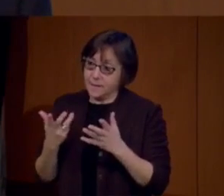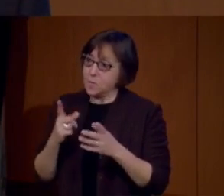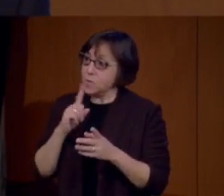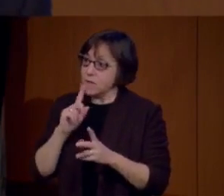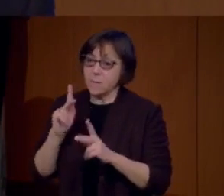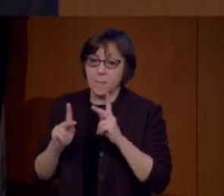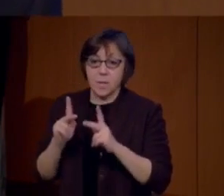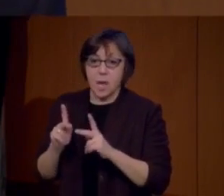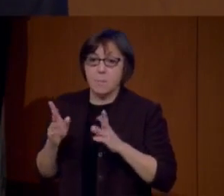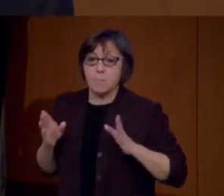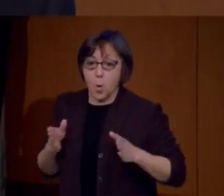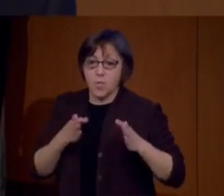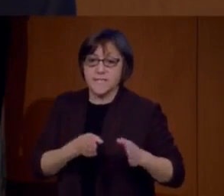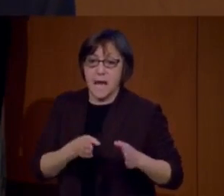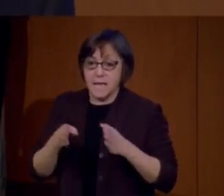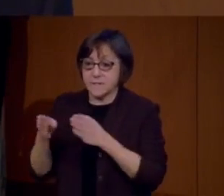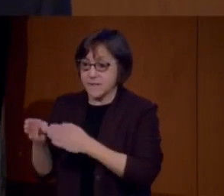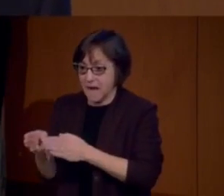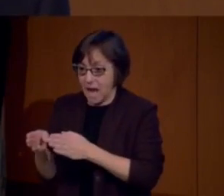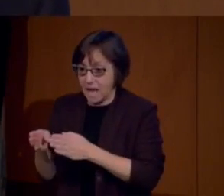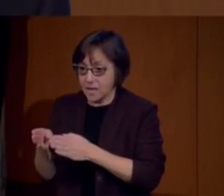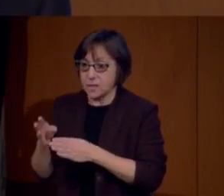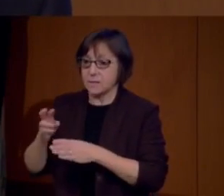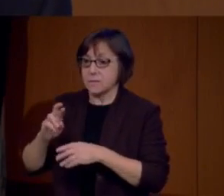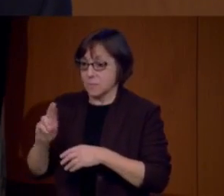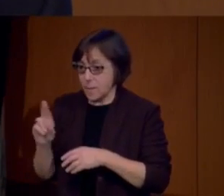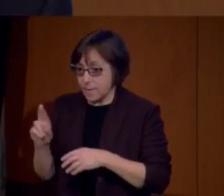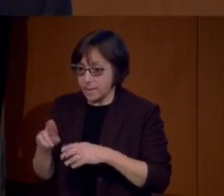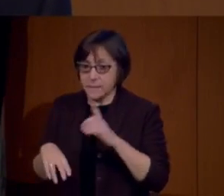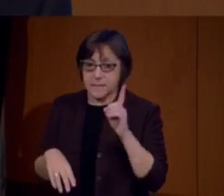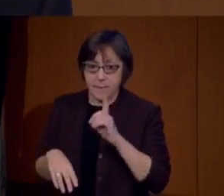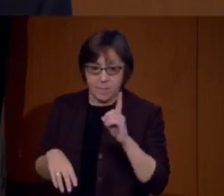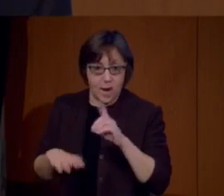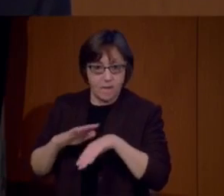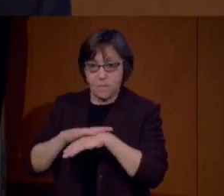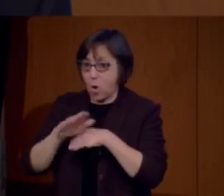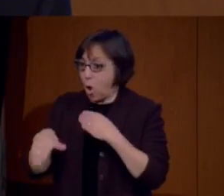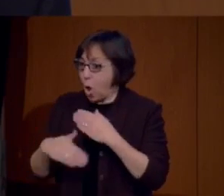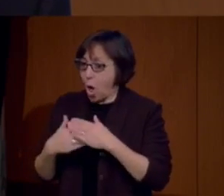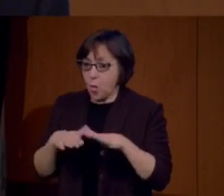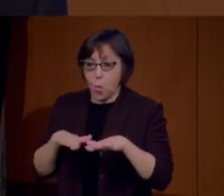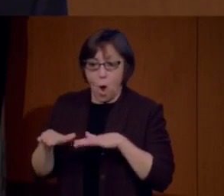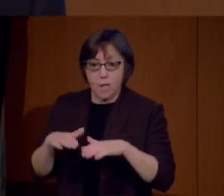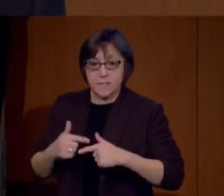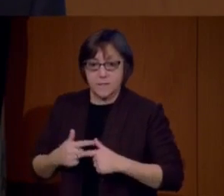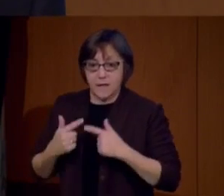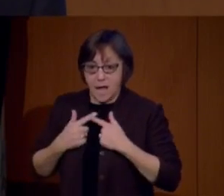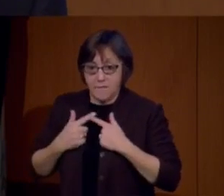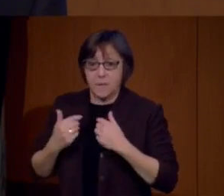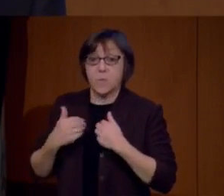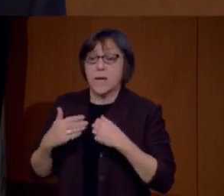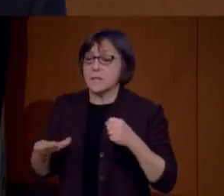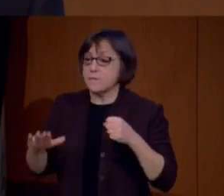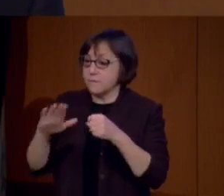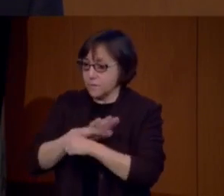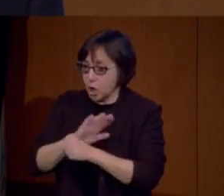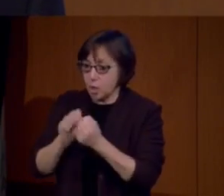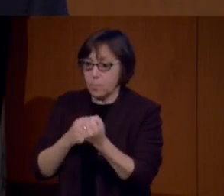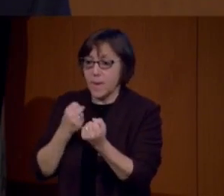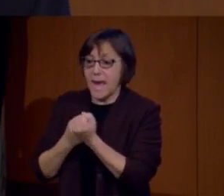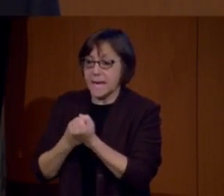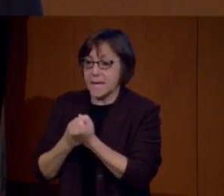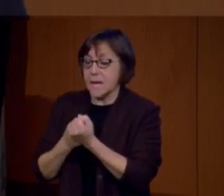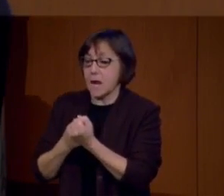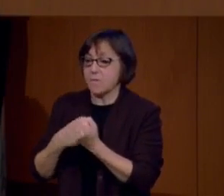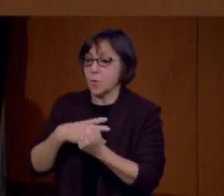people on both sides of the aisle, from all walks of life, supported this. We had the full backing of the White House and George